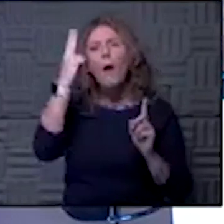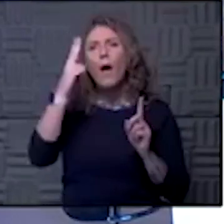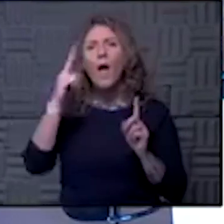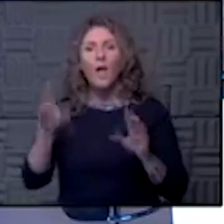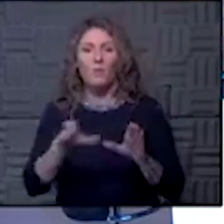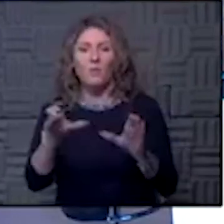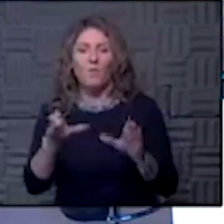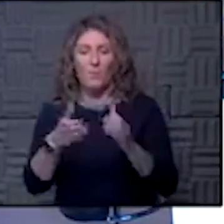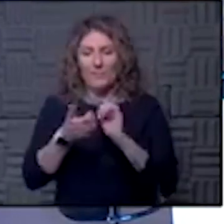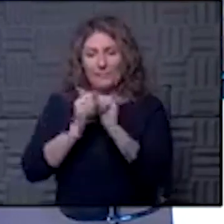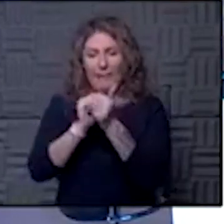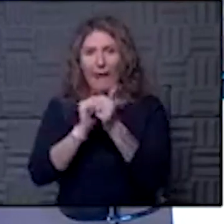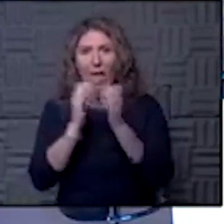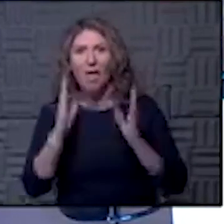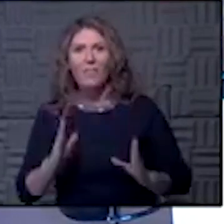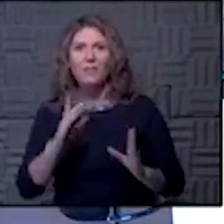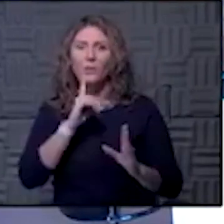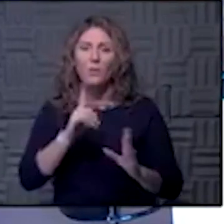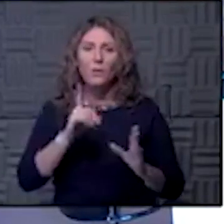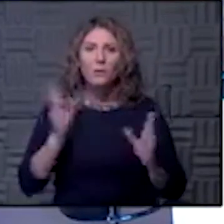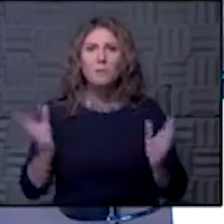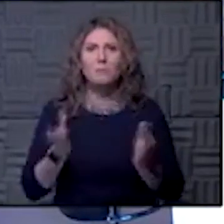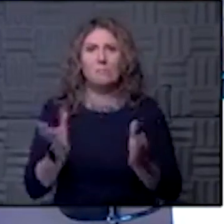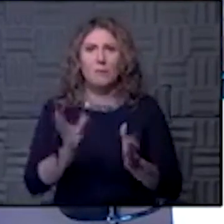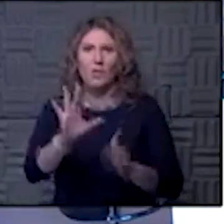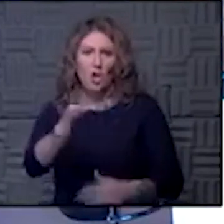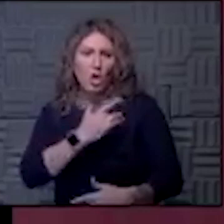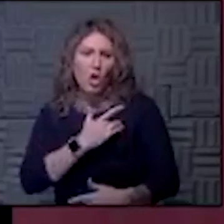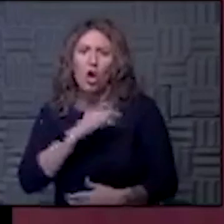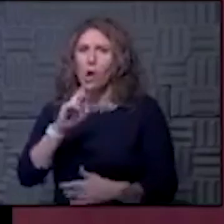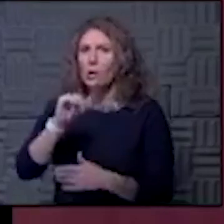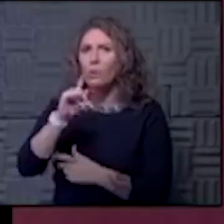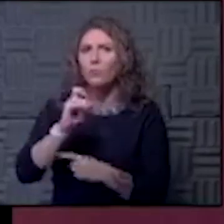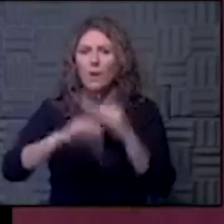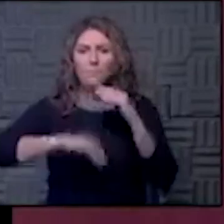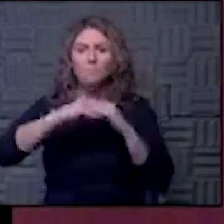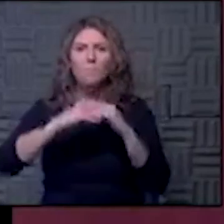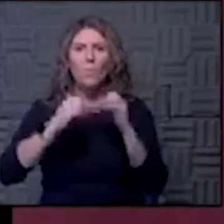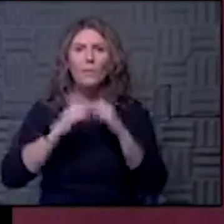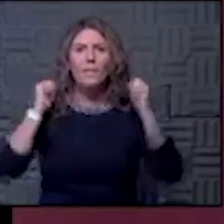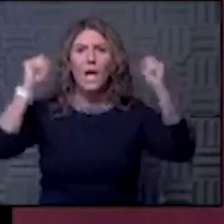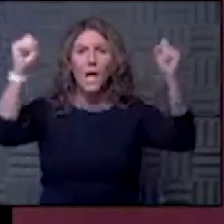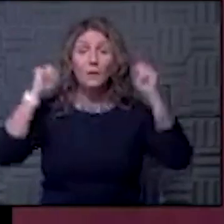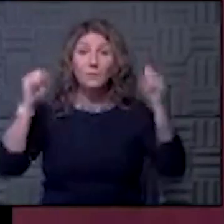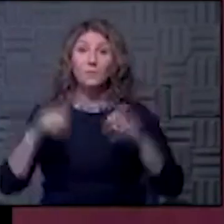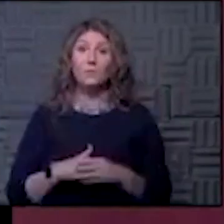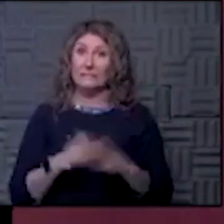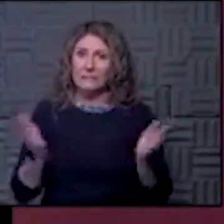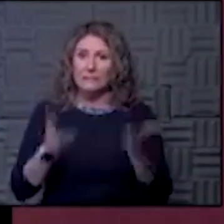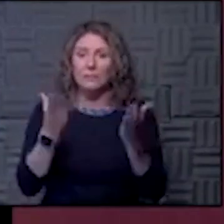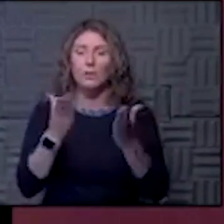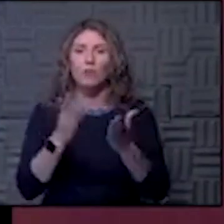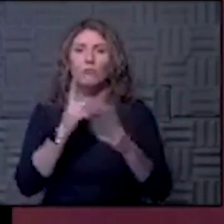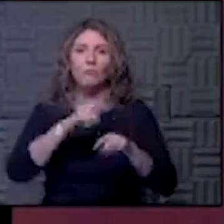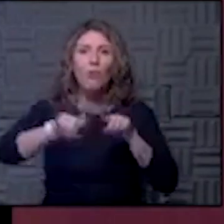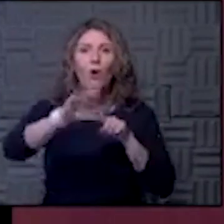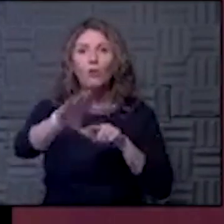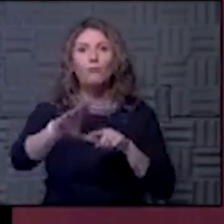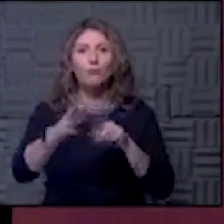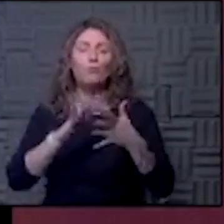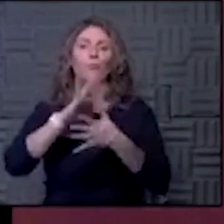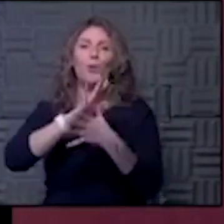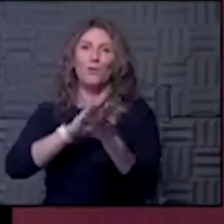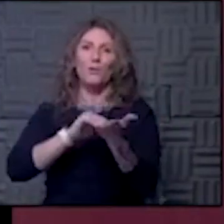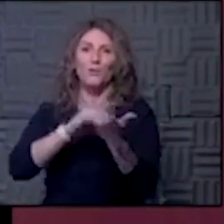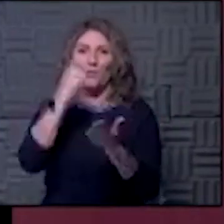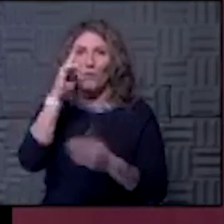athlete, somebody who's going to really push their heart rate and go to max capacity for exercise? I think you have to be able to, I definitely would urge you to call your primary care physician for